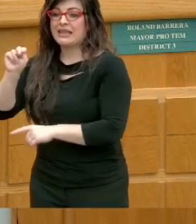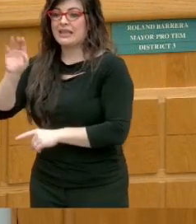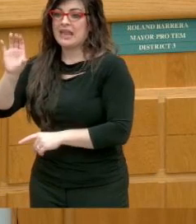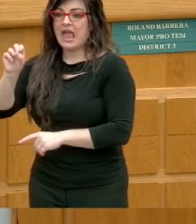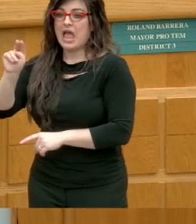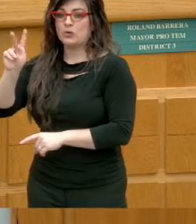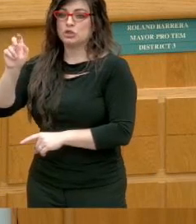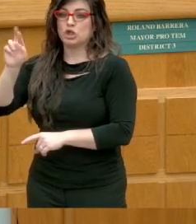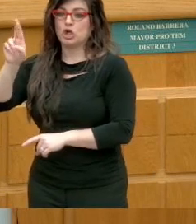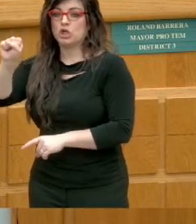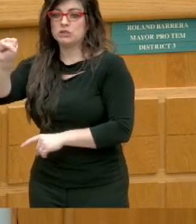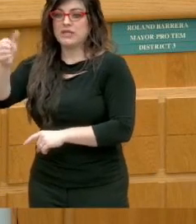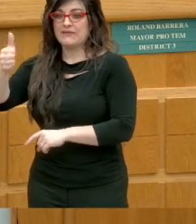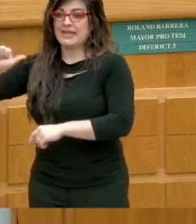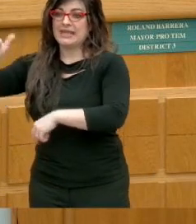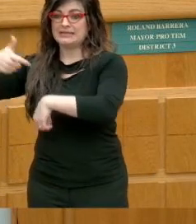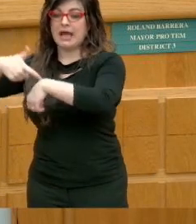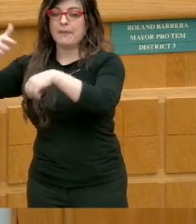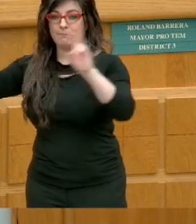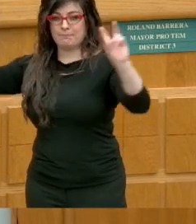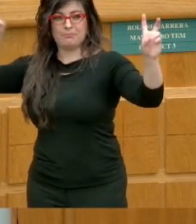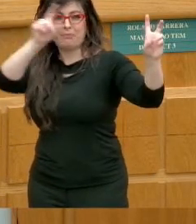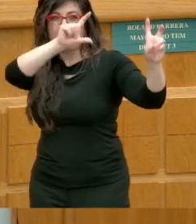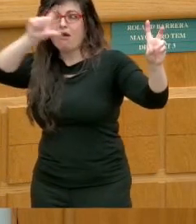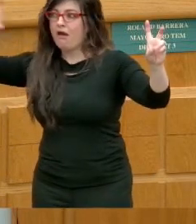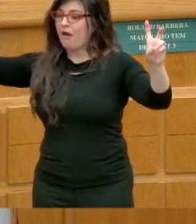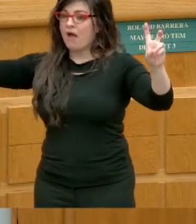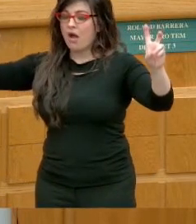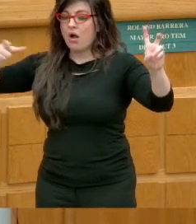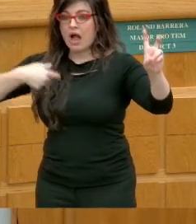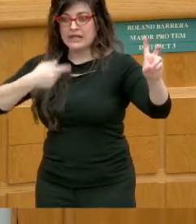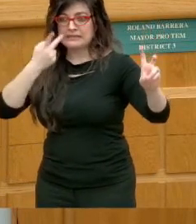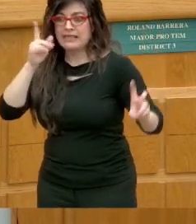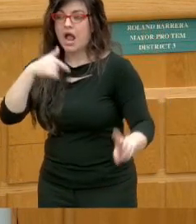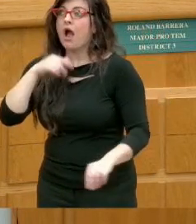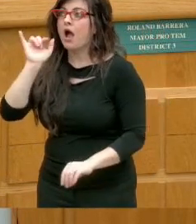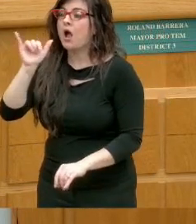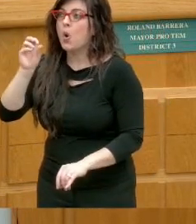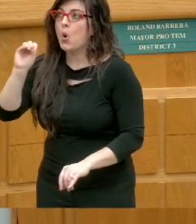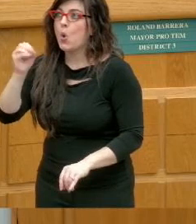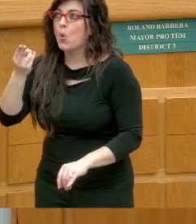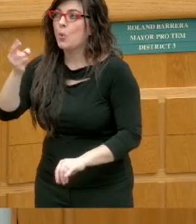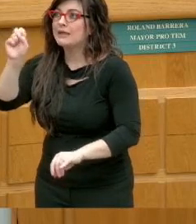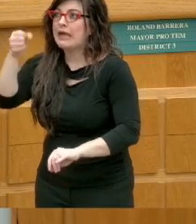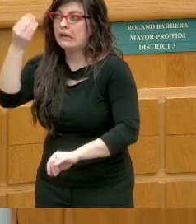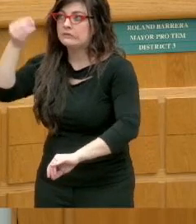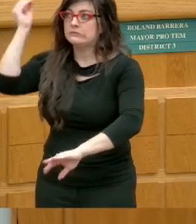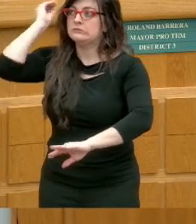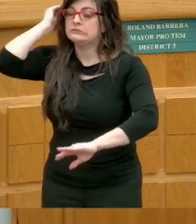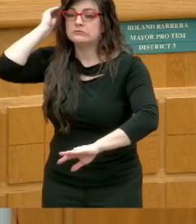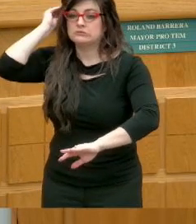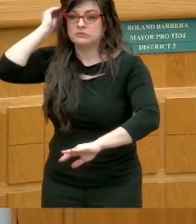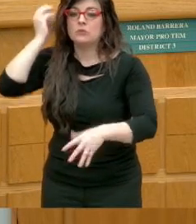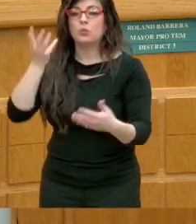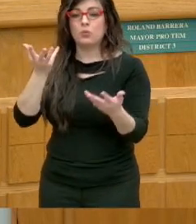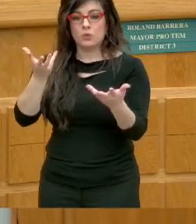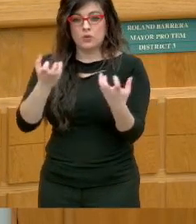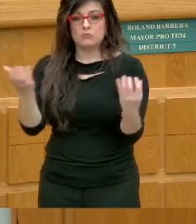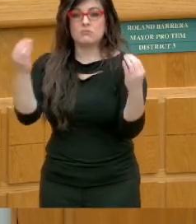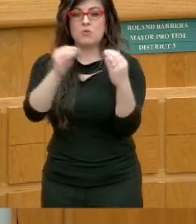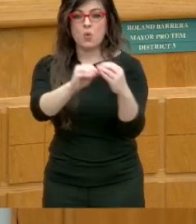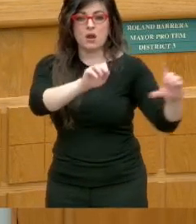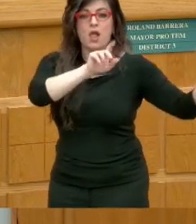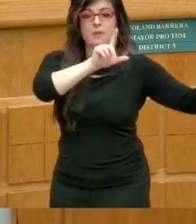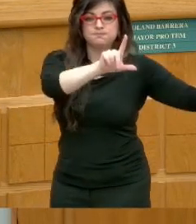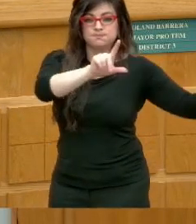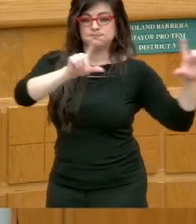to grab people's attention and make sure they know that we expect them to act the same way that's given us these